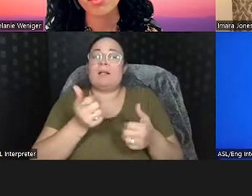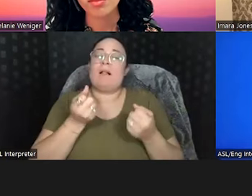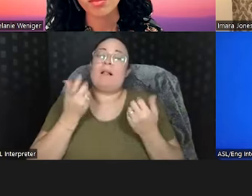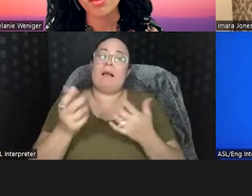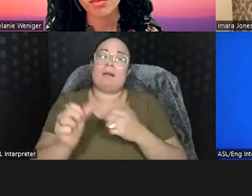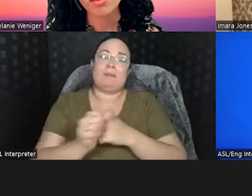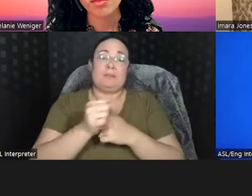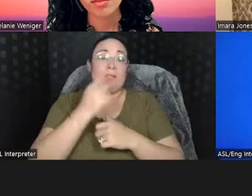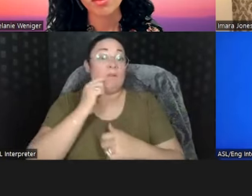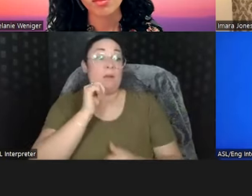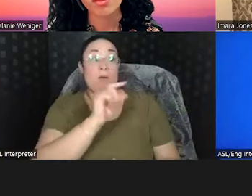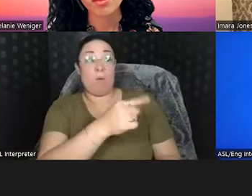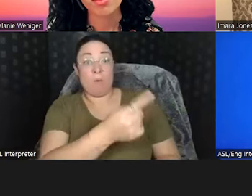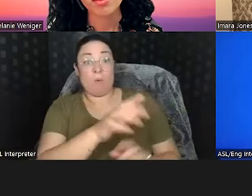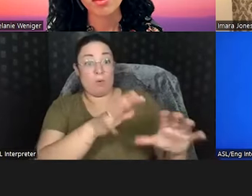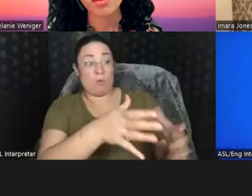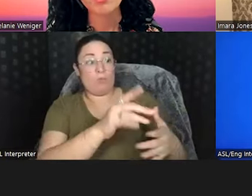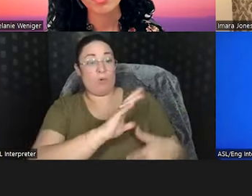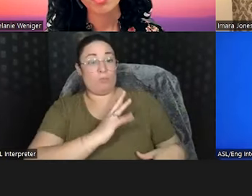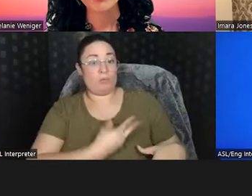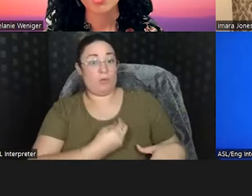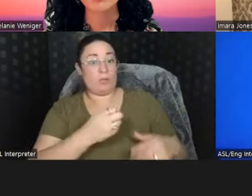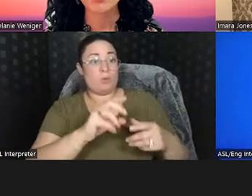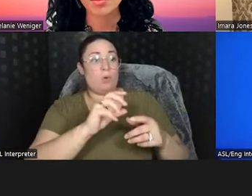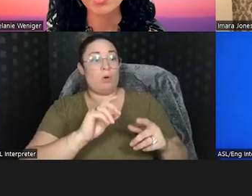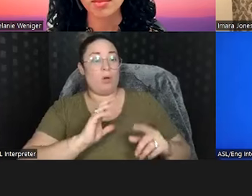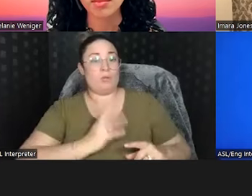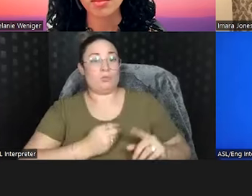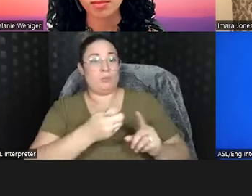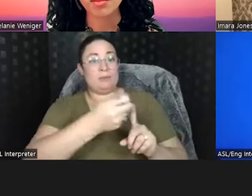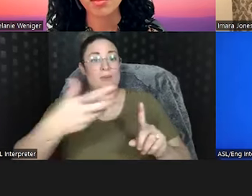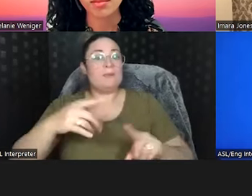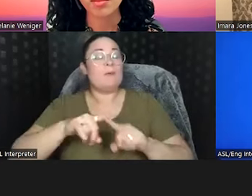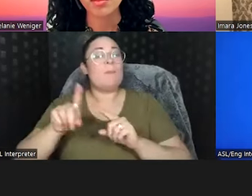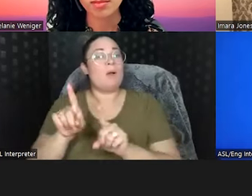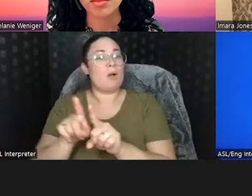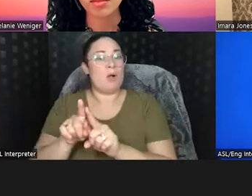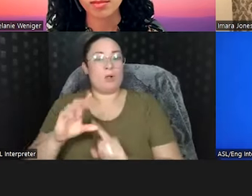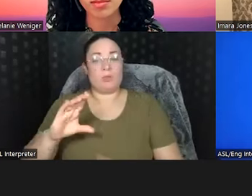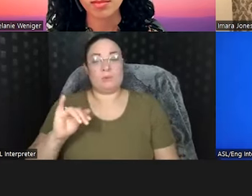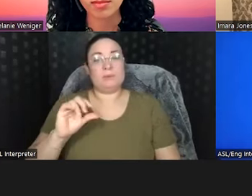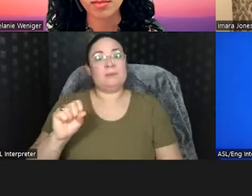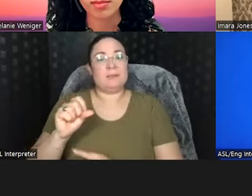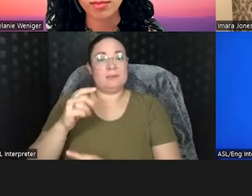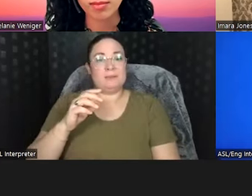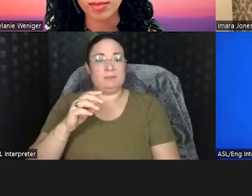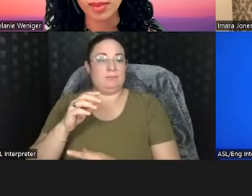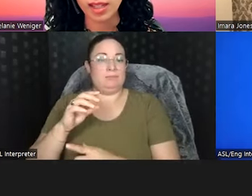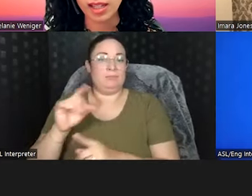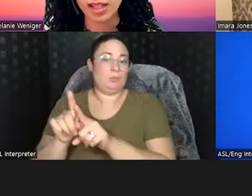not just for trans individuals or trans expansive individuals, but for cisgender individuals.